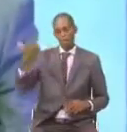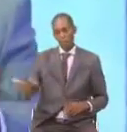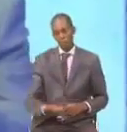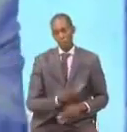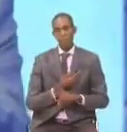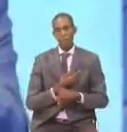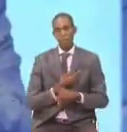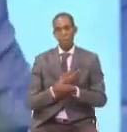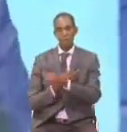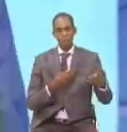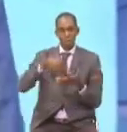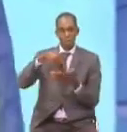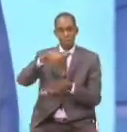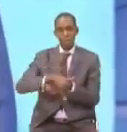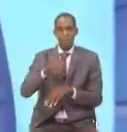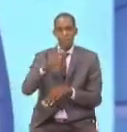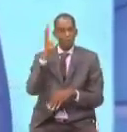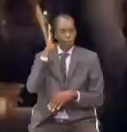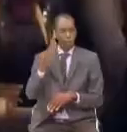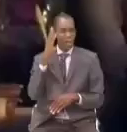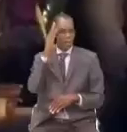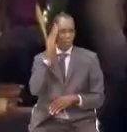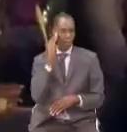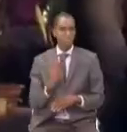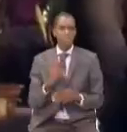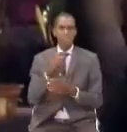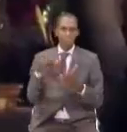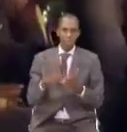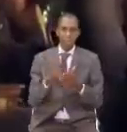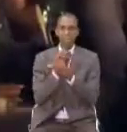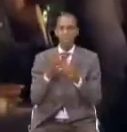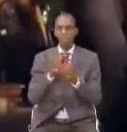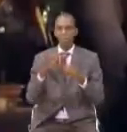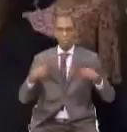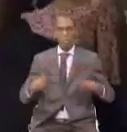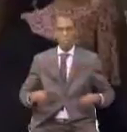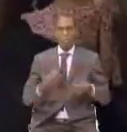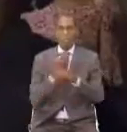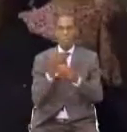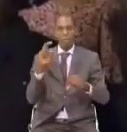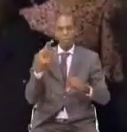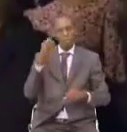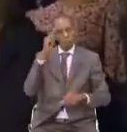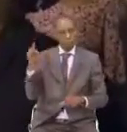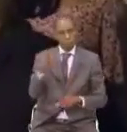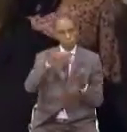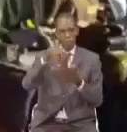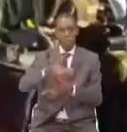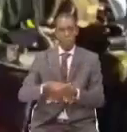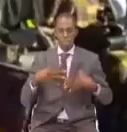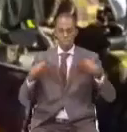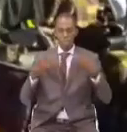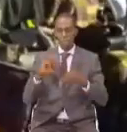tonight. You are going to experience that saving health. Salvation for you tonight. Healing for you